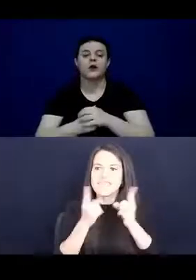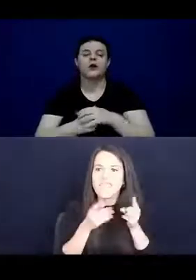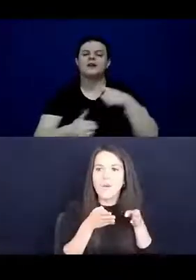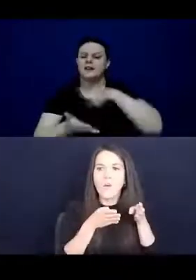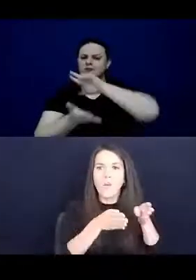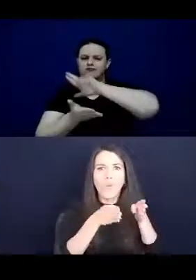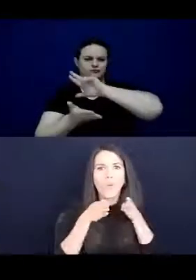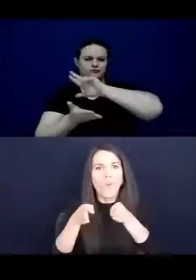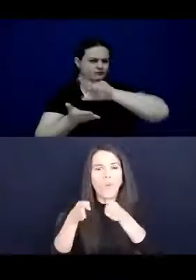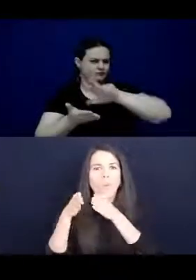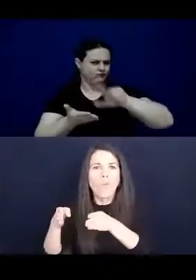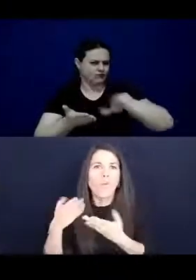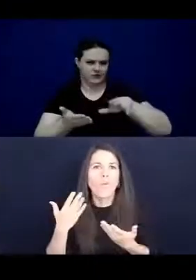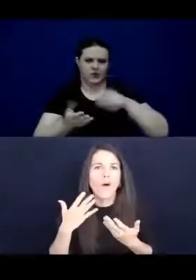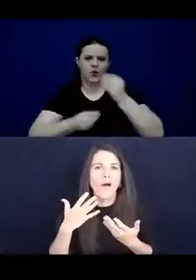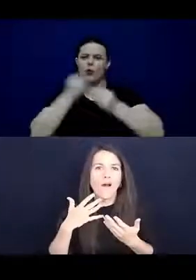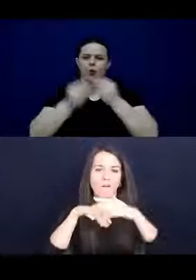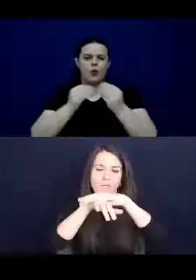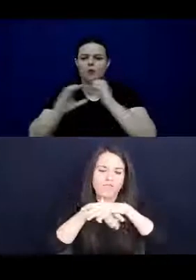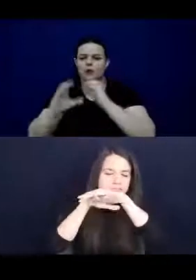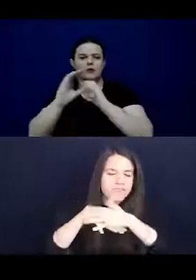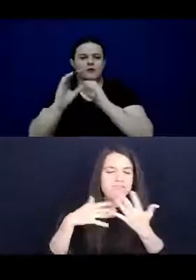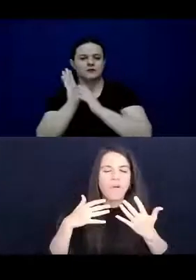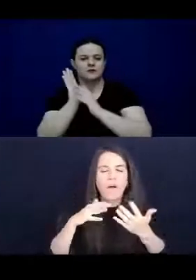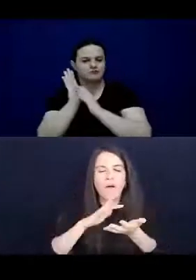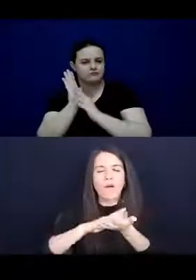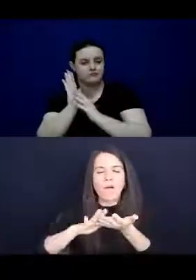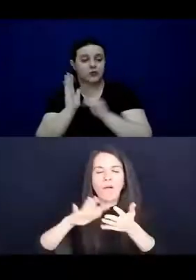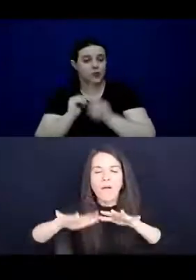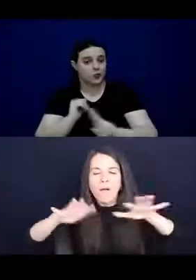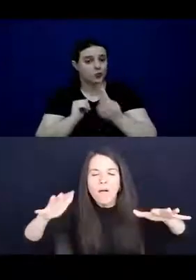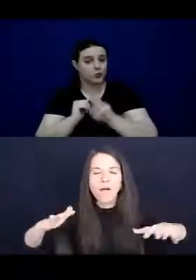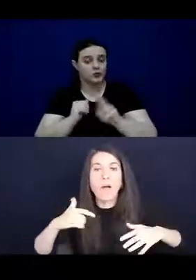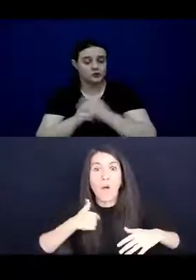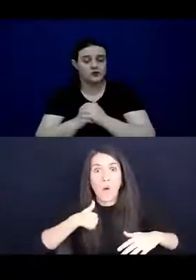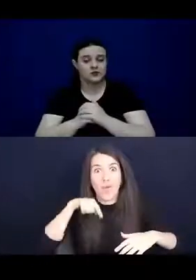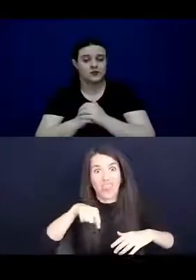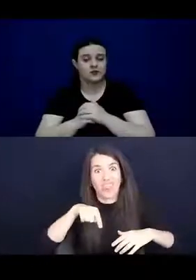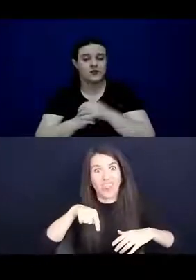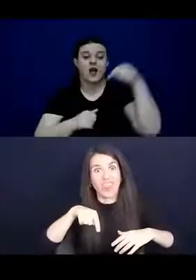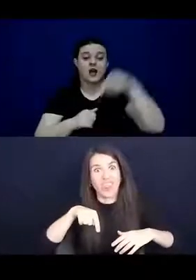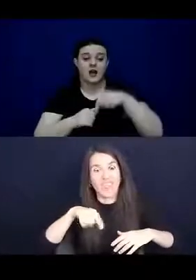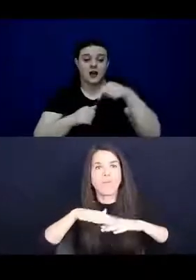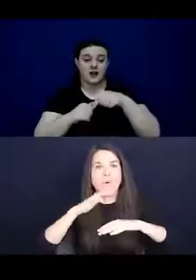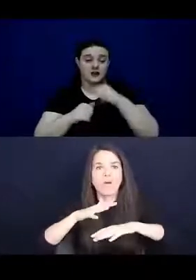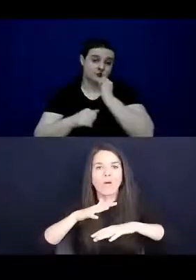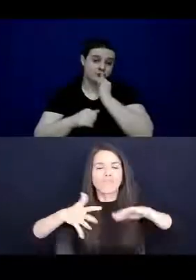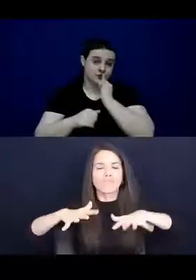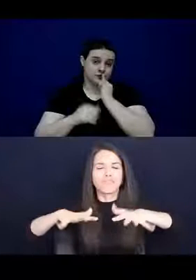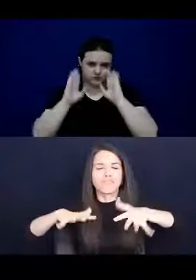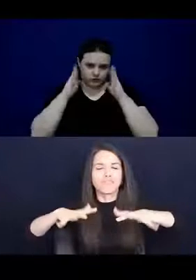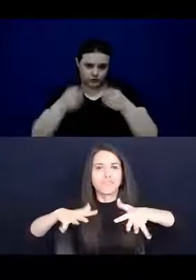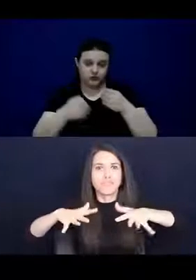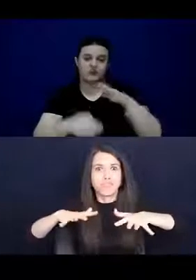haptic communication that can be used. We have opted for vibration. In this particular case, using vibration motors.